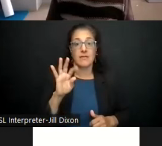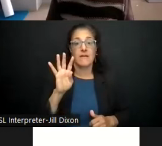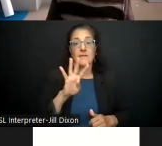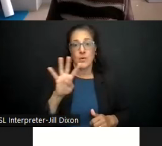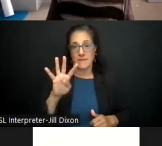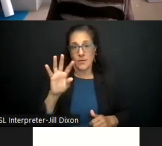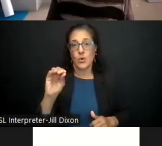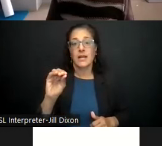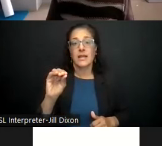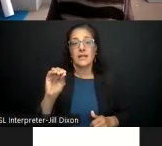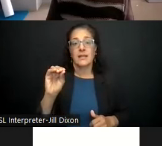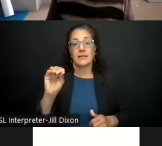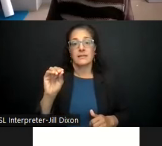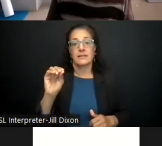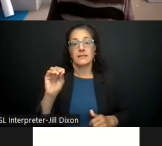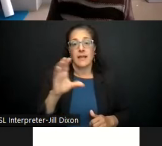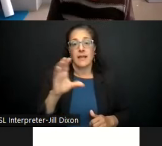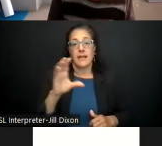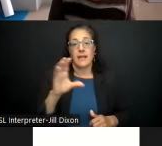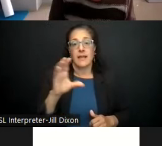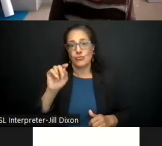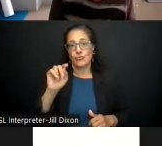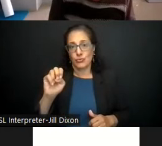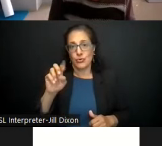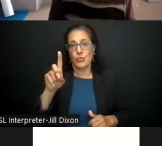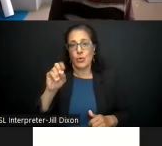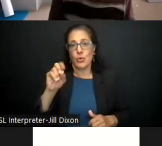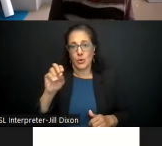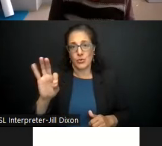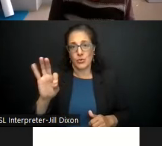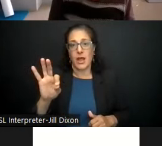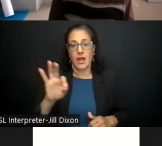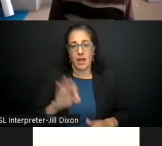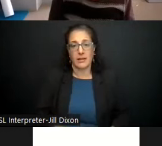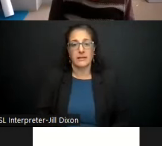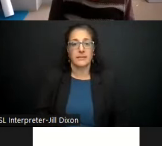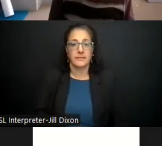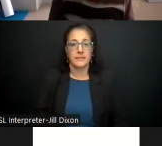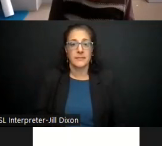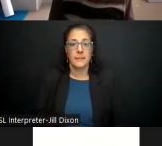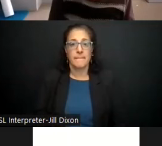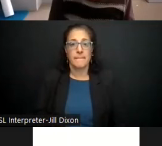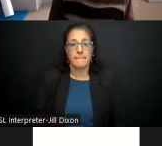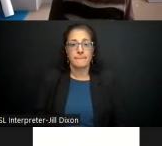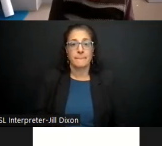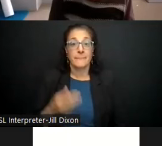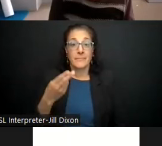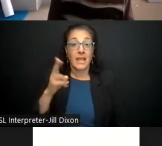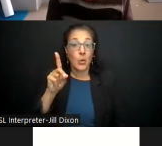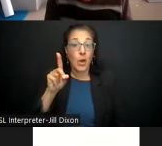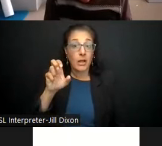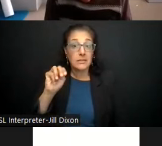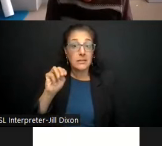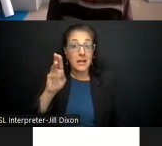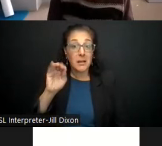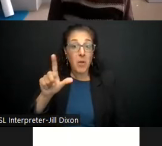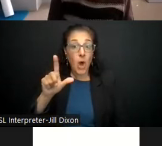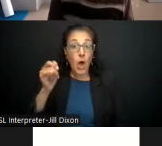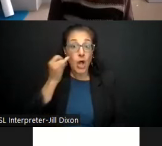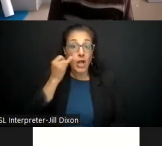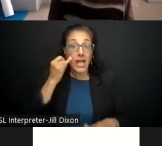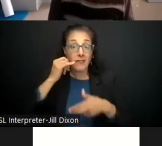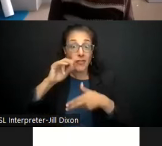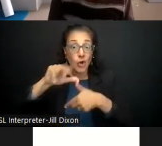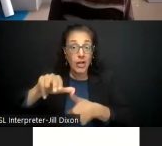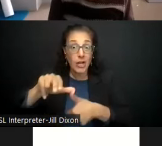440 and Route 1 and 9. So don't go to the Hudson Mall when there's a